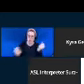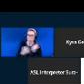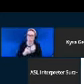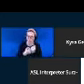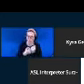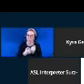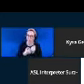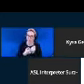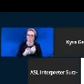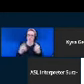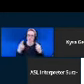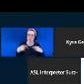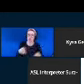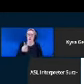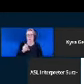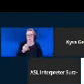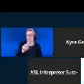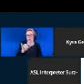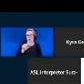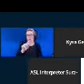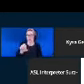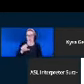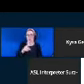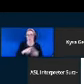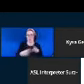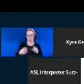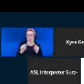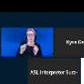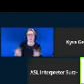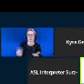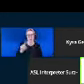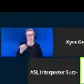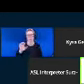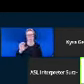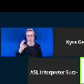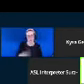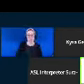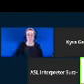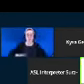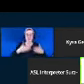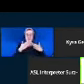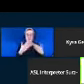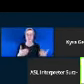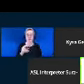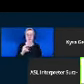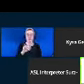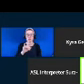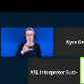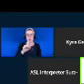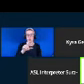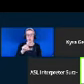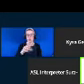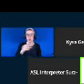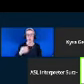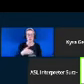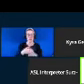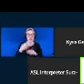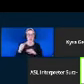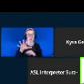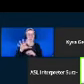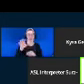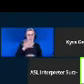this voice call. So again, turn it over to Zach for his comments. Thank you. Thank you, Nicole, and to the more than 500